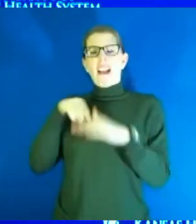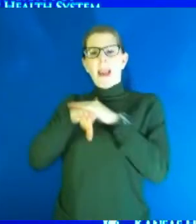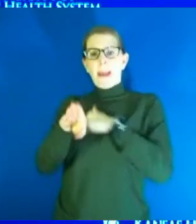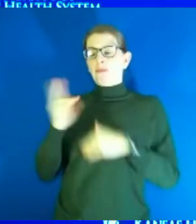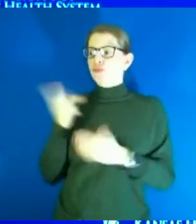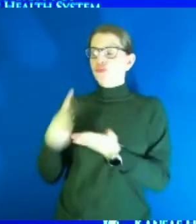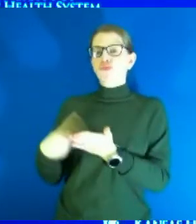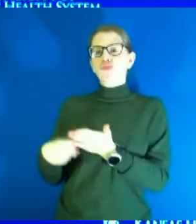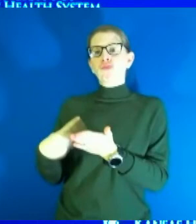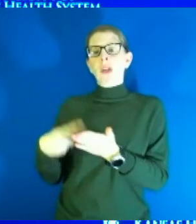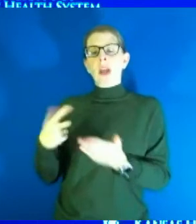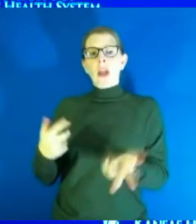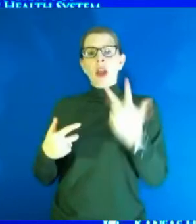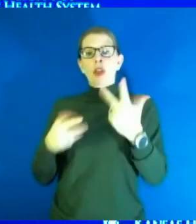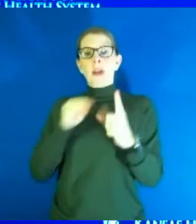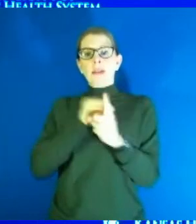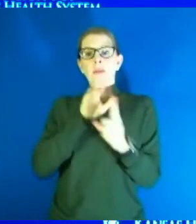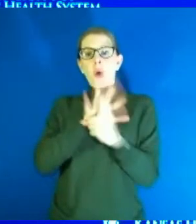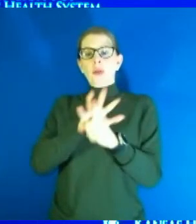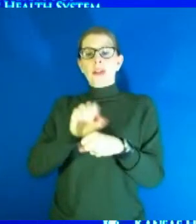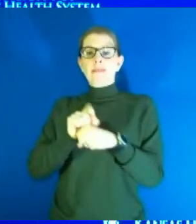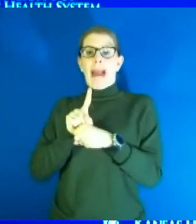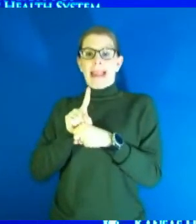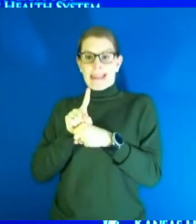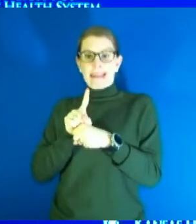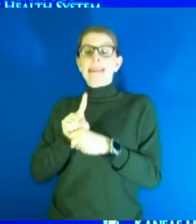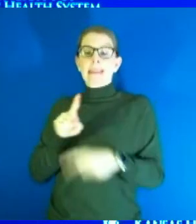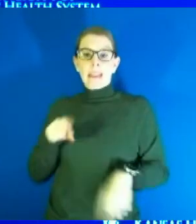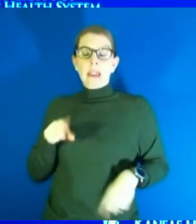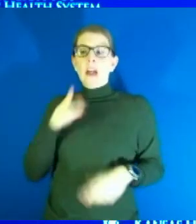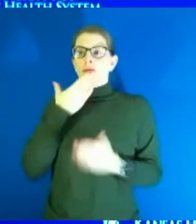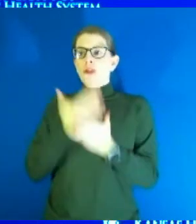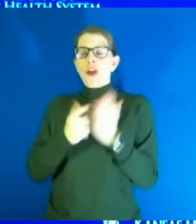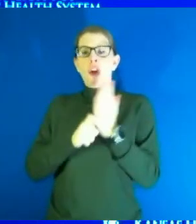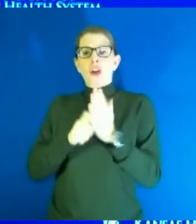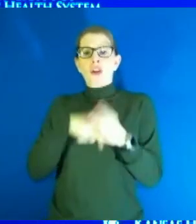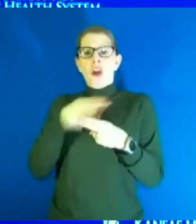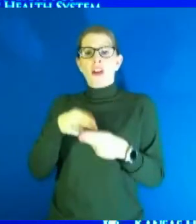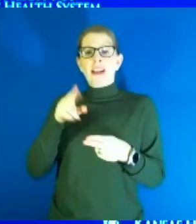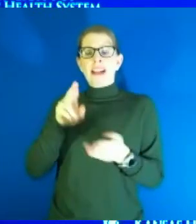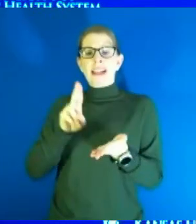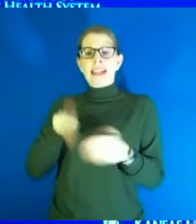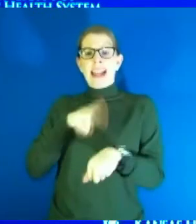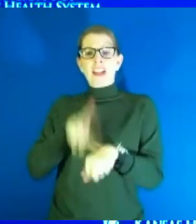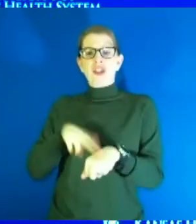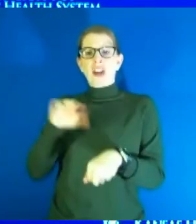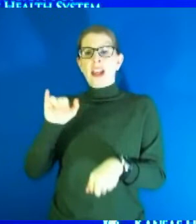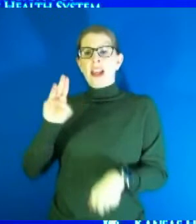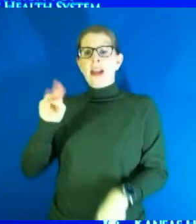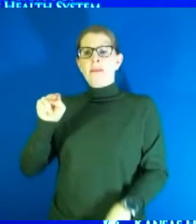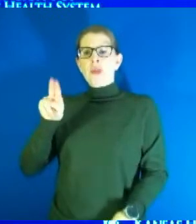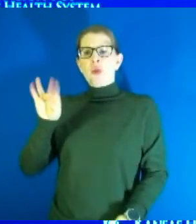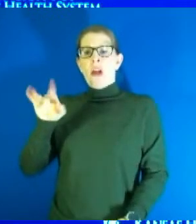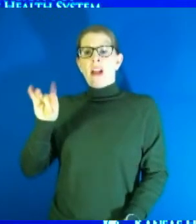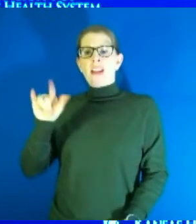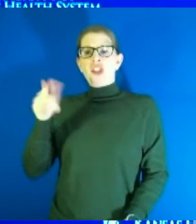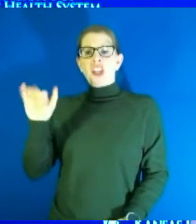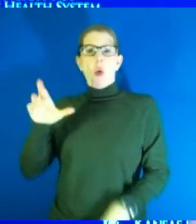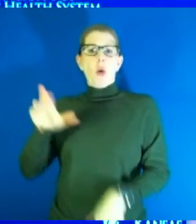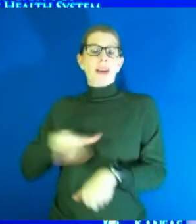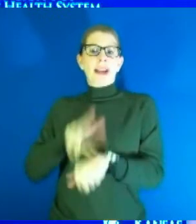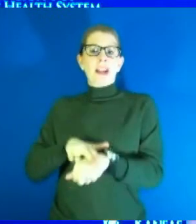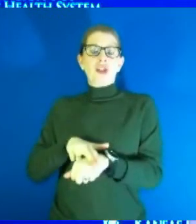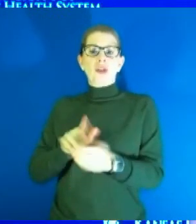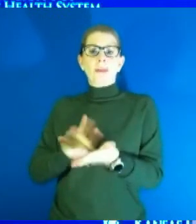3 exposures to spike. And there's a pretty good article, I think it's Nature Immunology or Nature Medicine, that really showed that 3